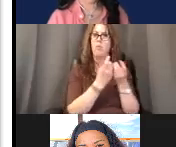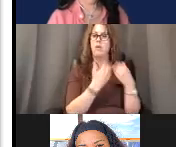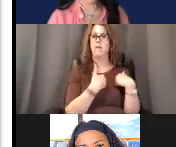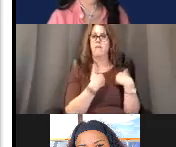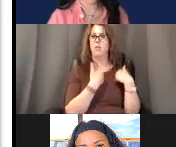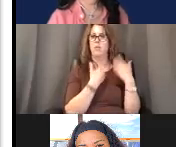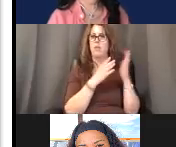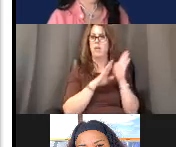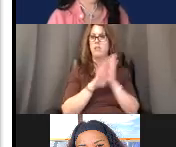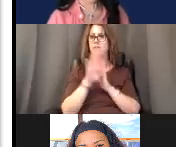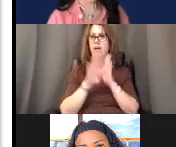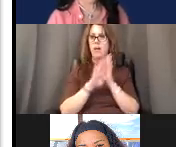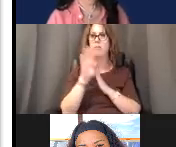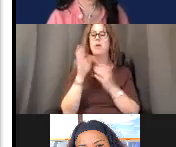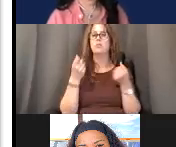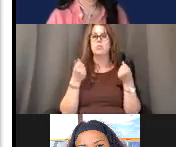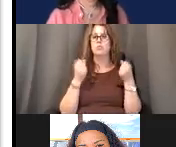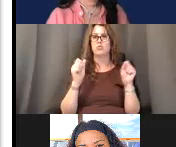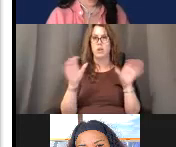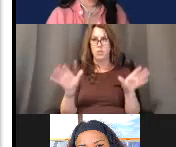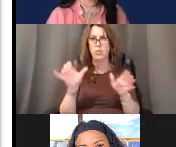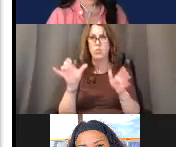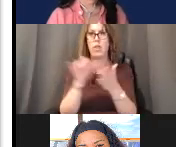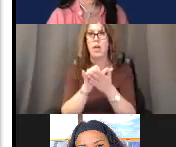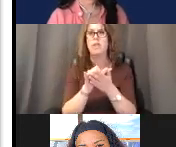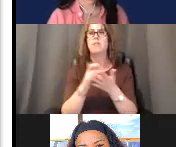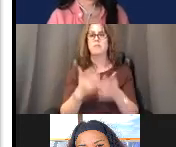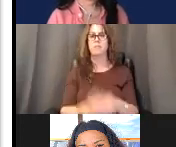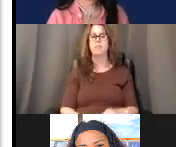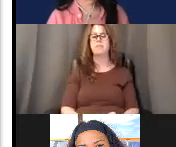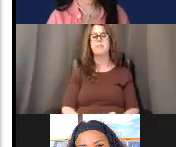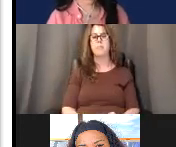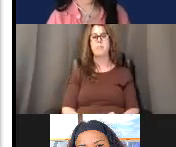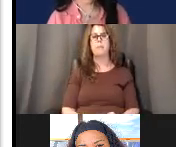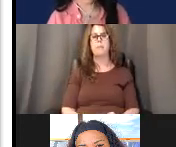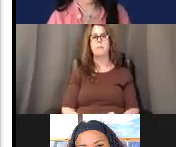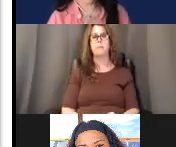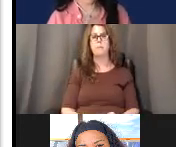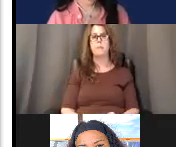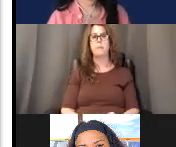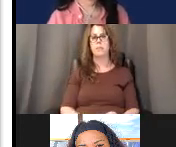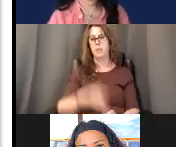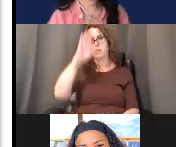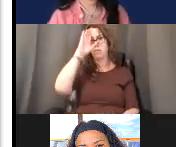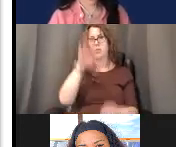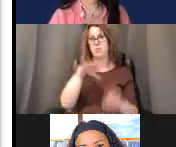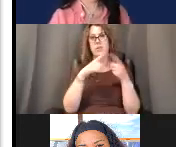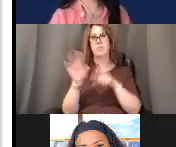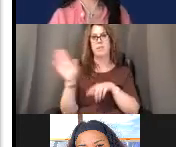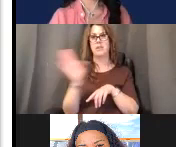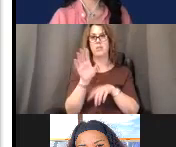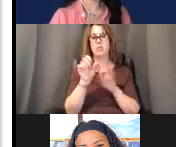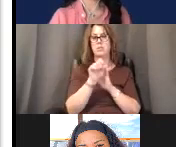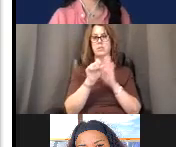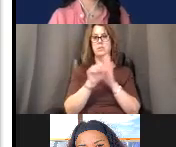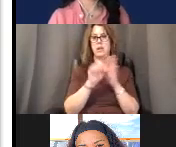actually actualize that. And so just know it's happening in your state. And then I'll just reference one last thing is in